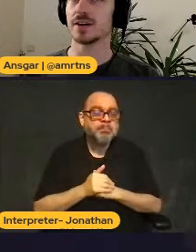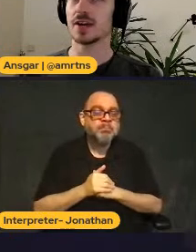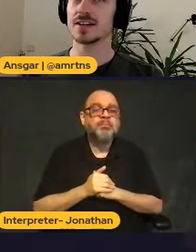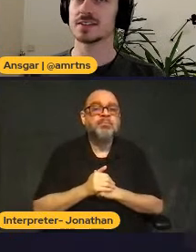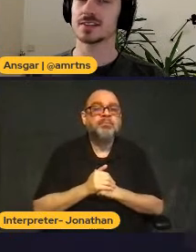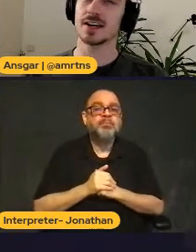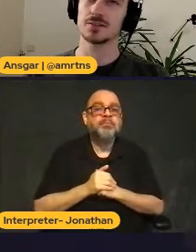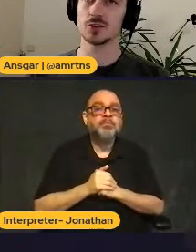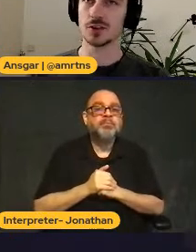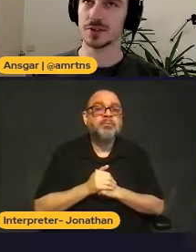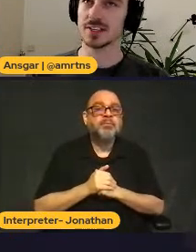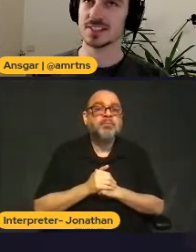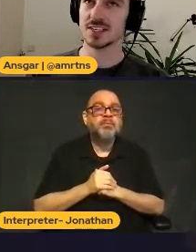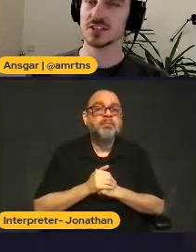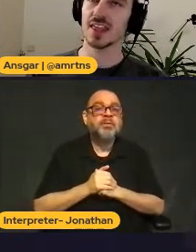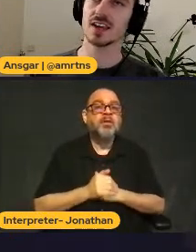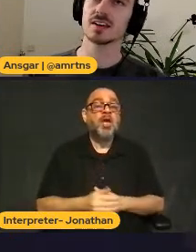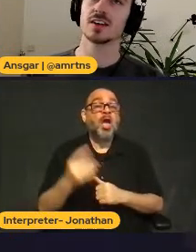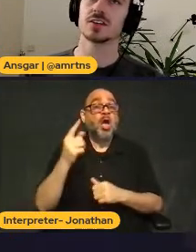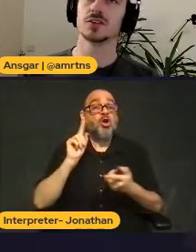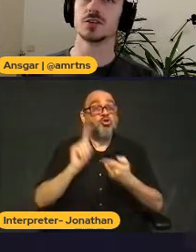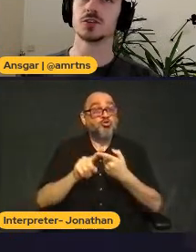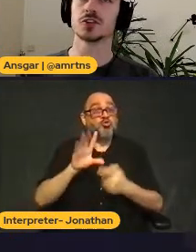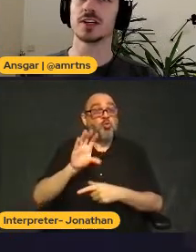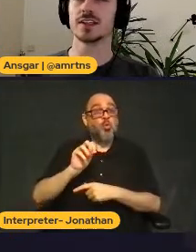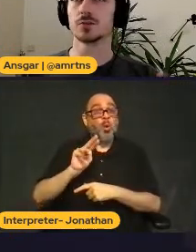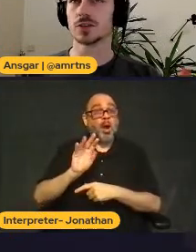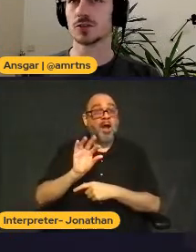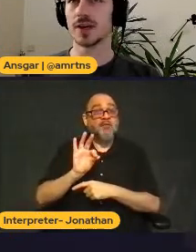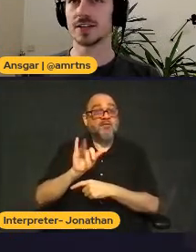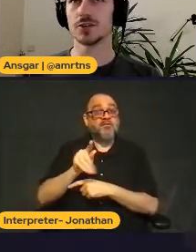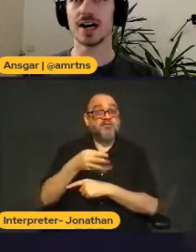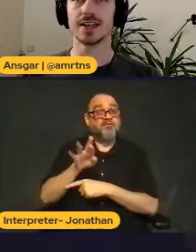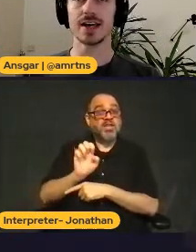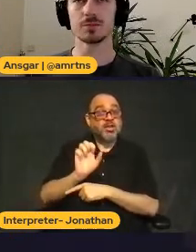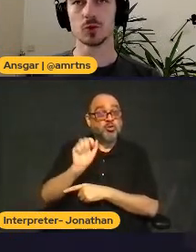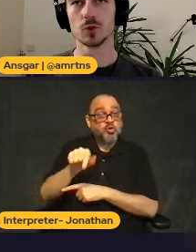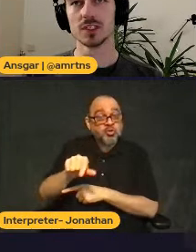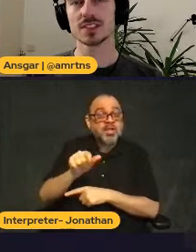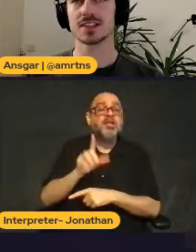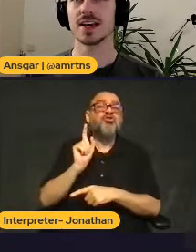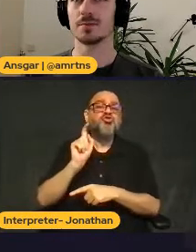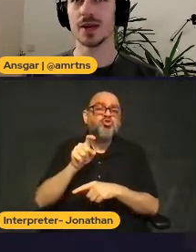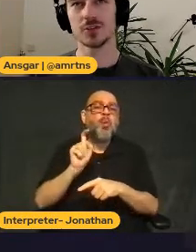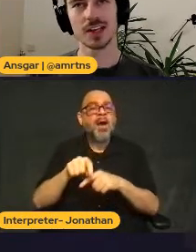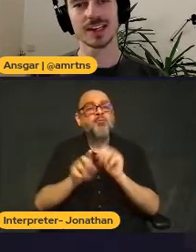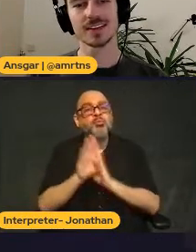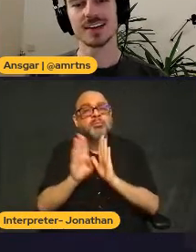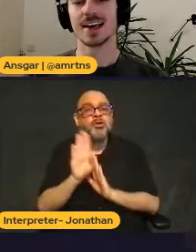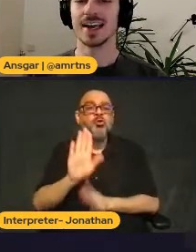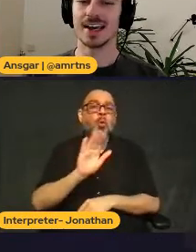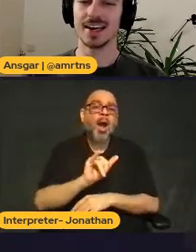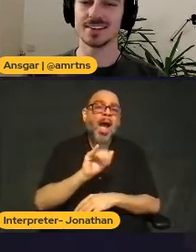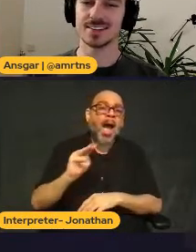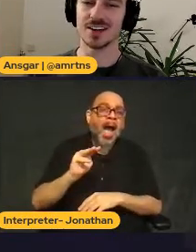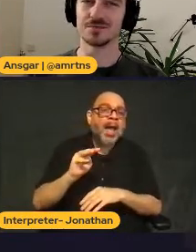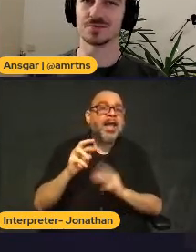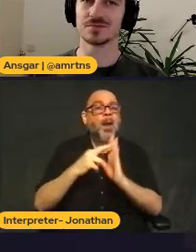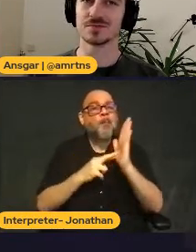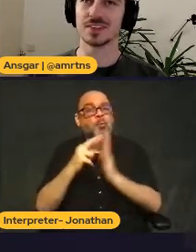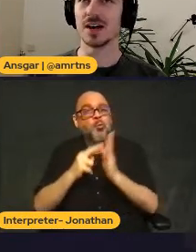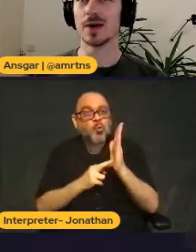with AWS, to configure such a thing, you usually would create your IAM rules manually.